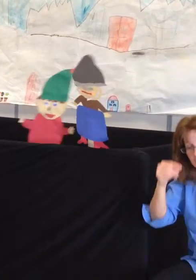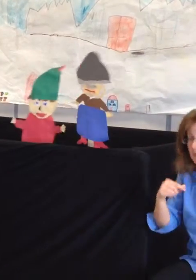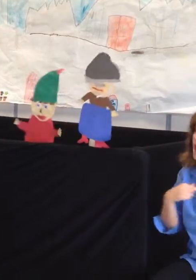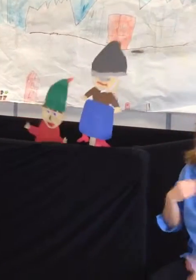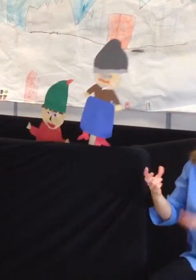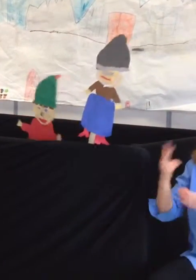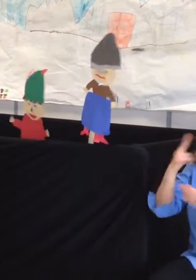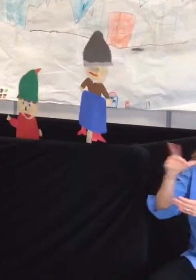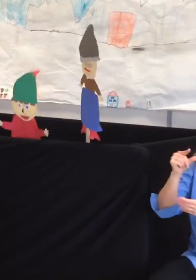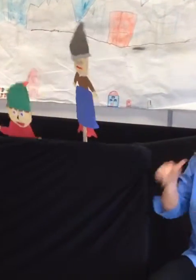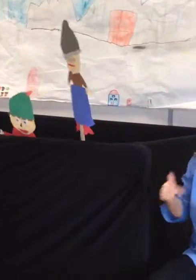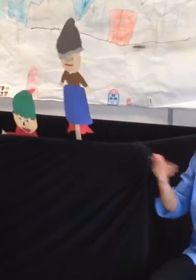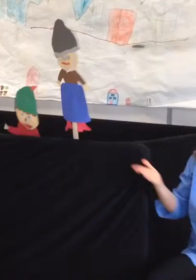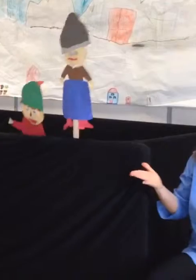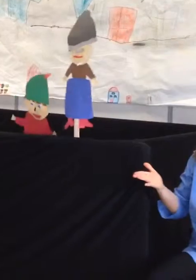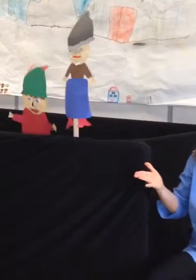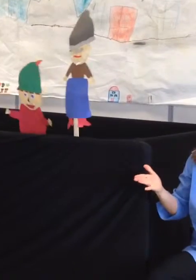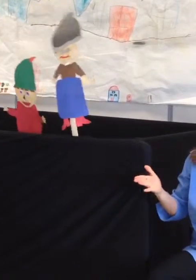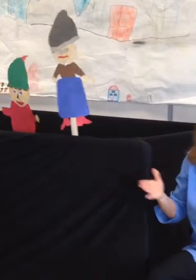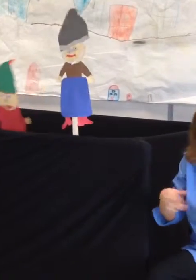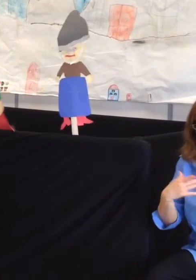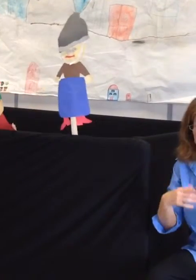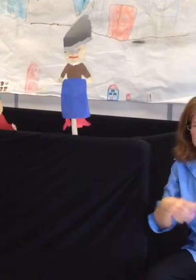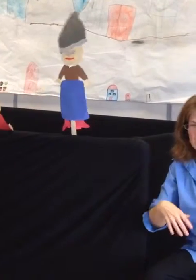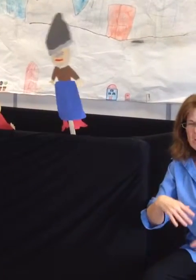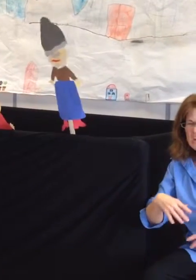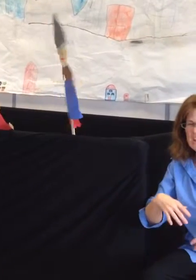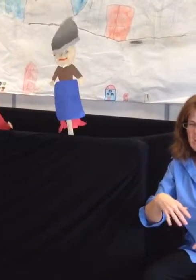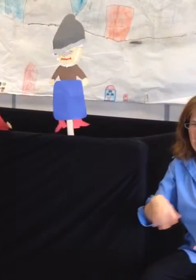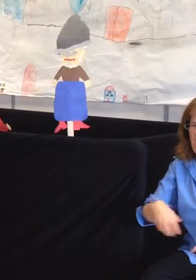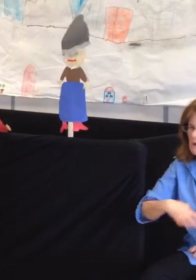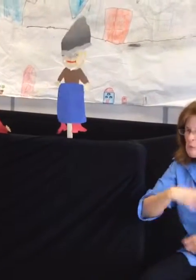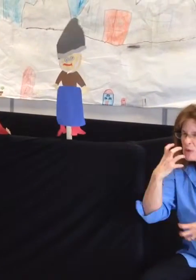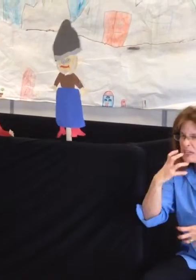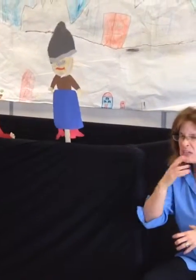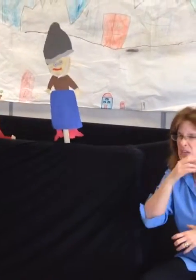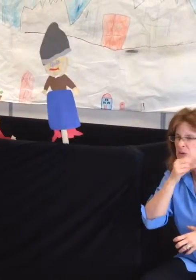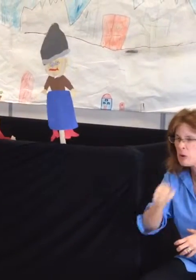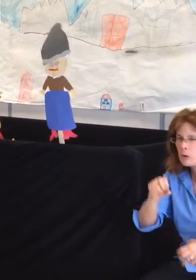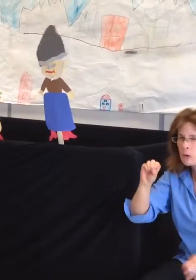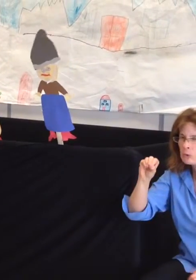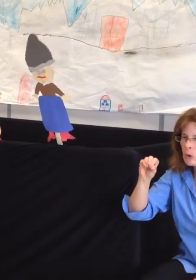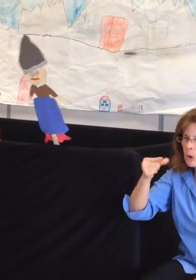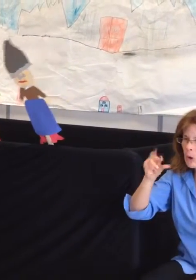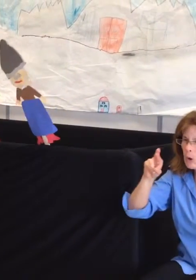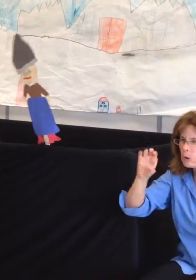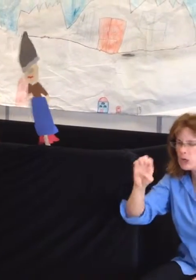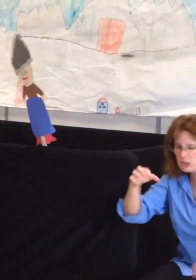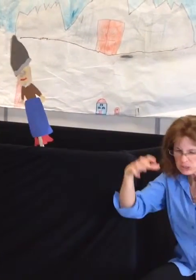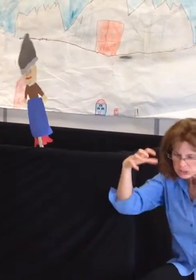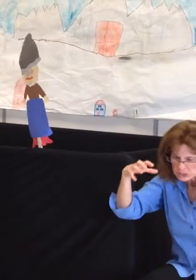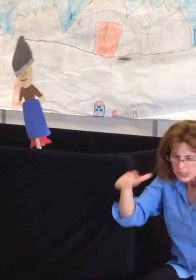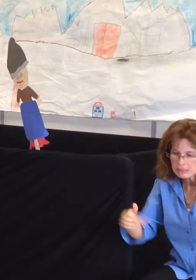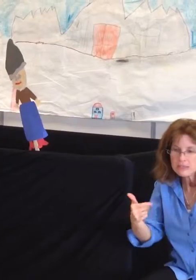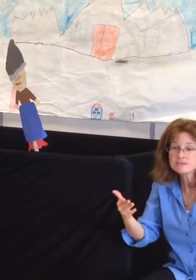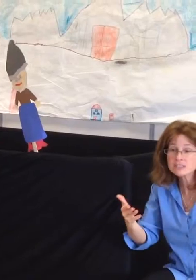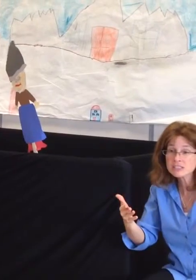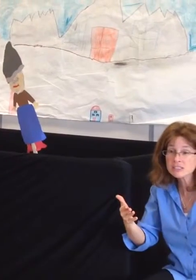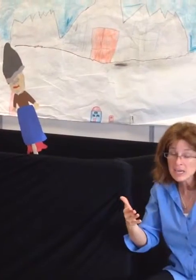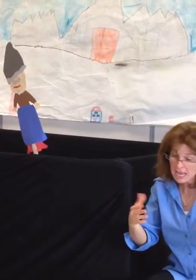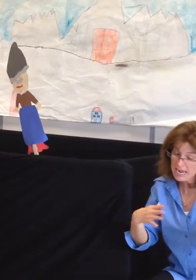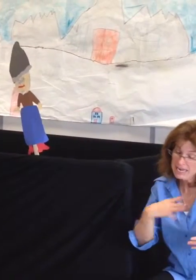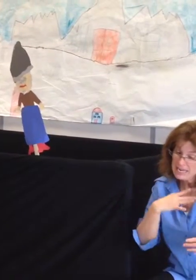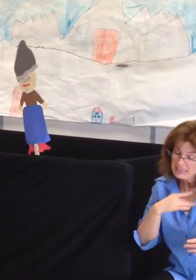who lives here." "A wicked old ogre lives here. He doesn't like the little